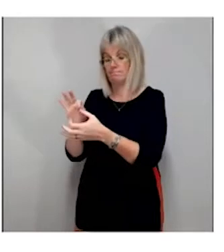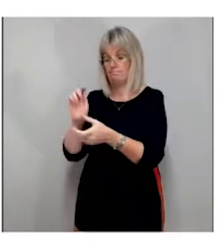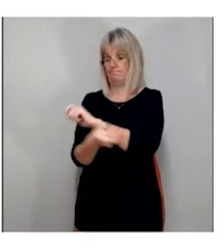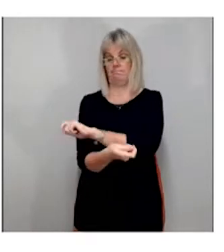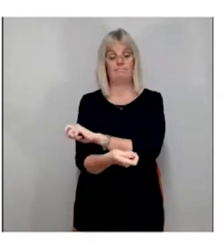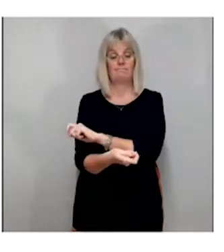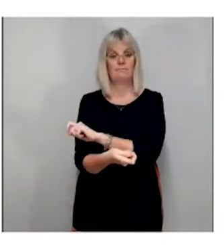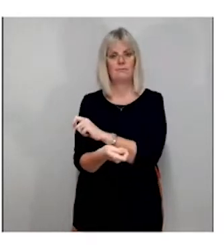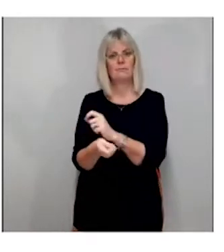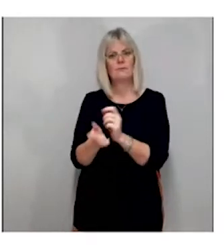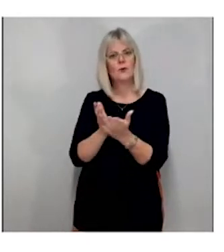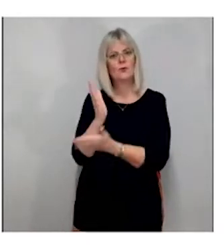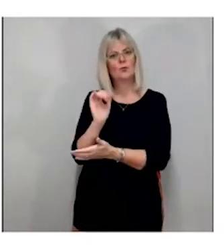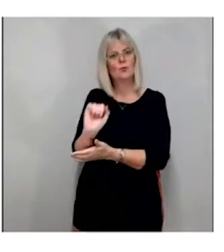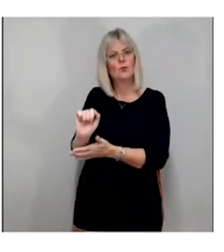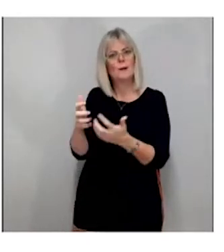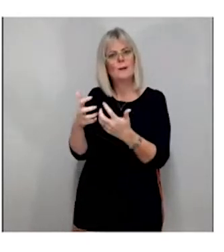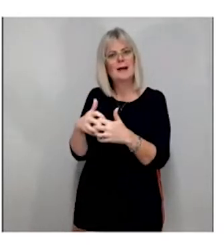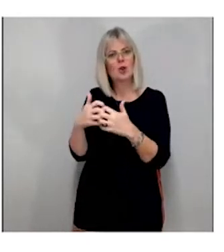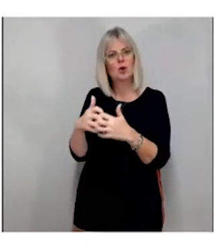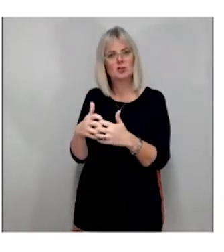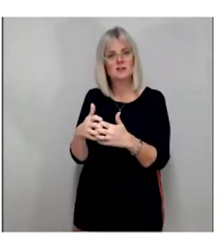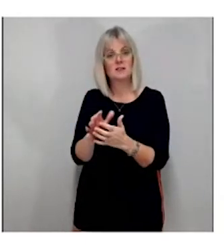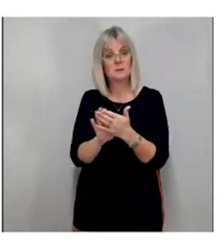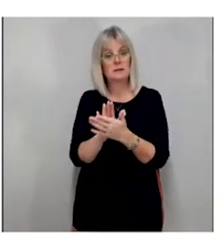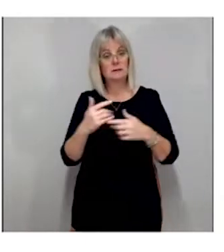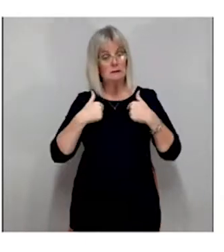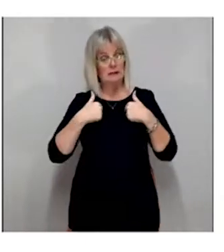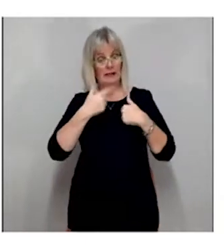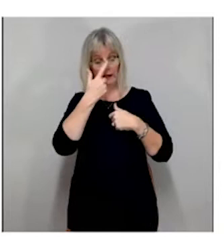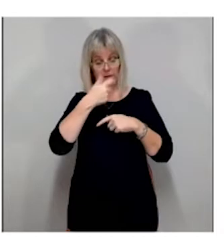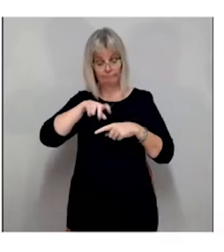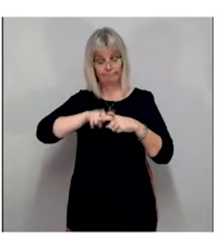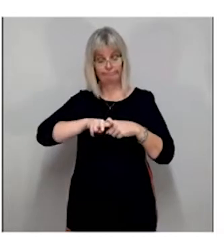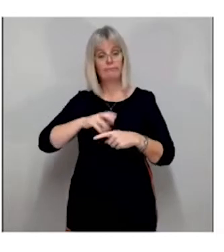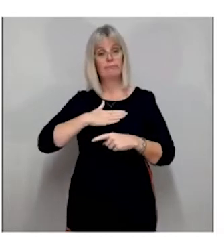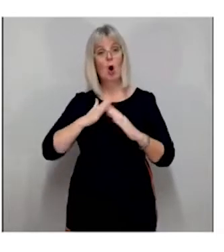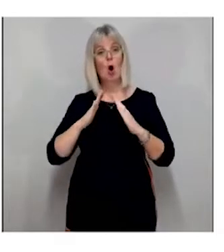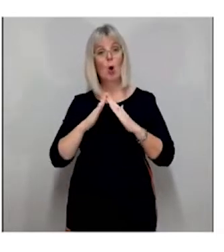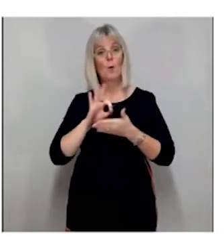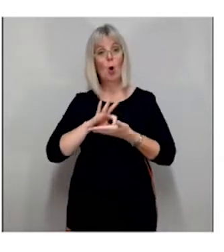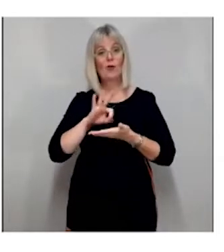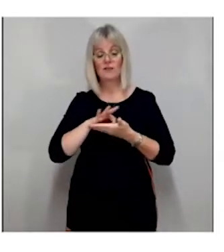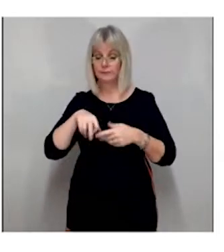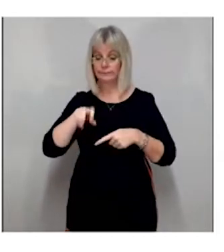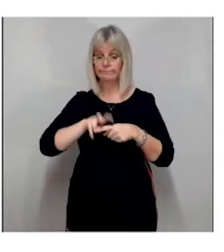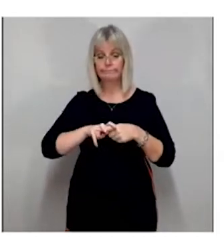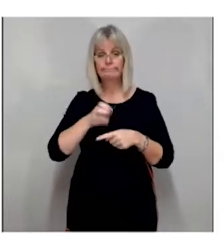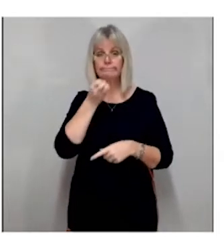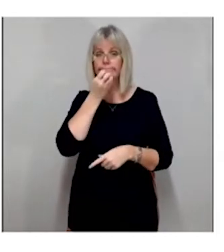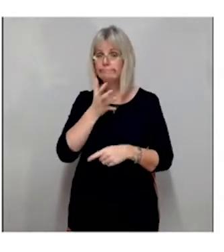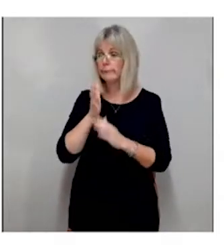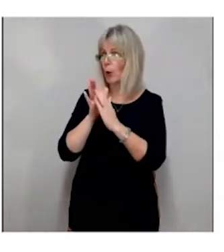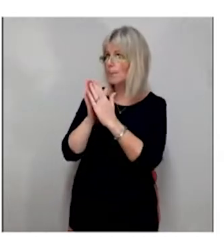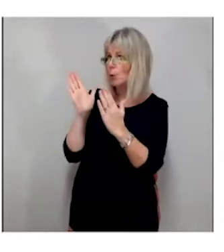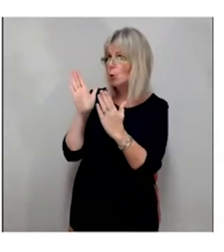It allows me to sit comfortably here in my home office, which has a lovely bookshelf with leather-bound books